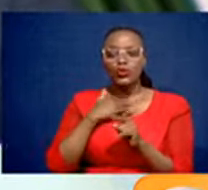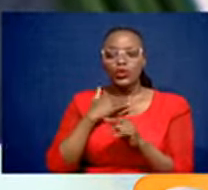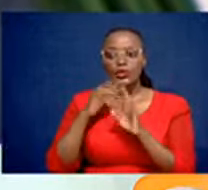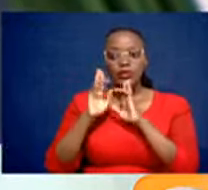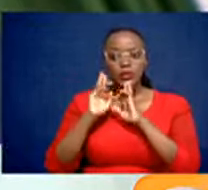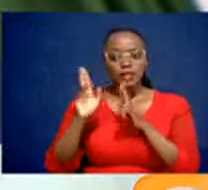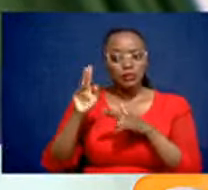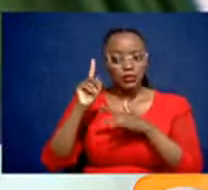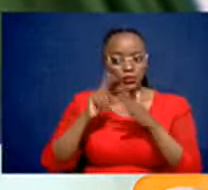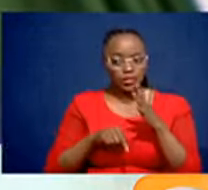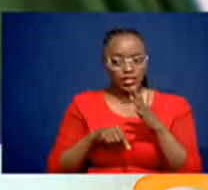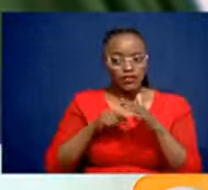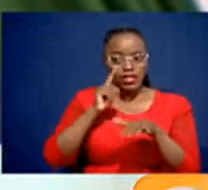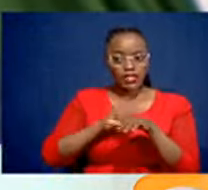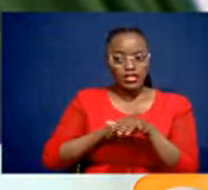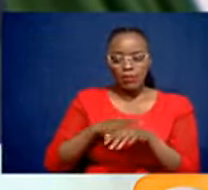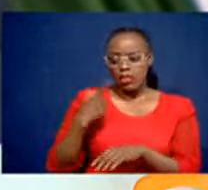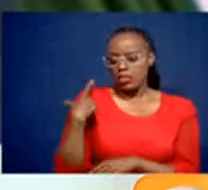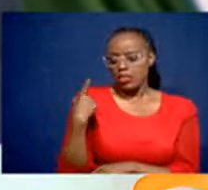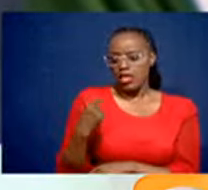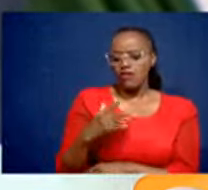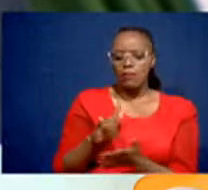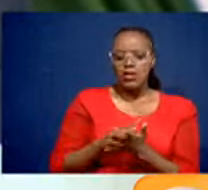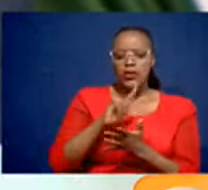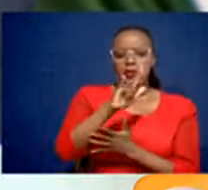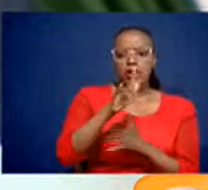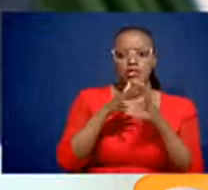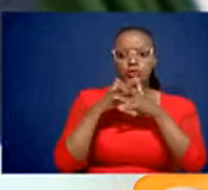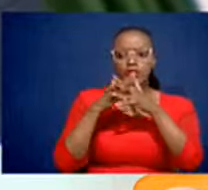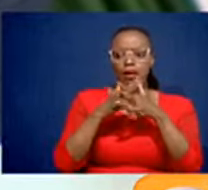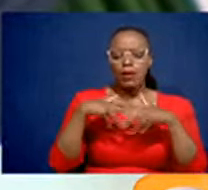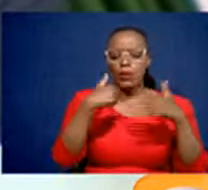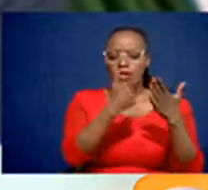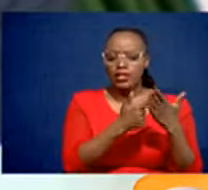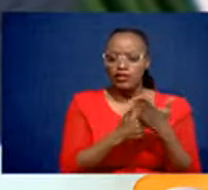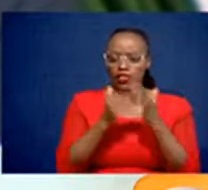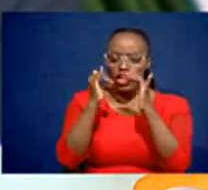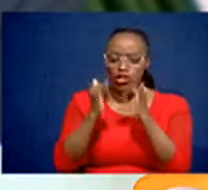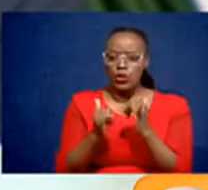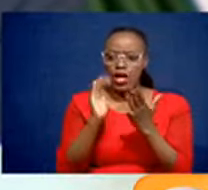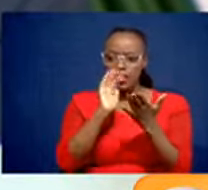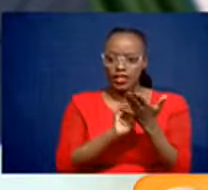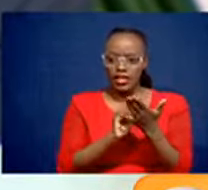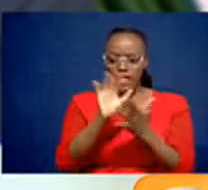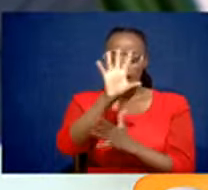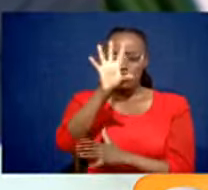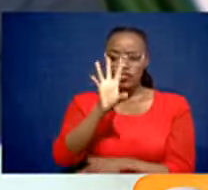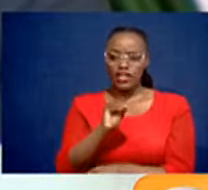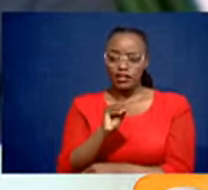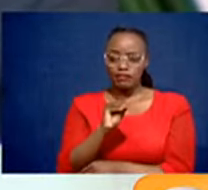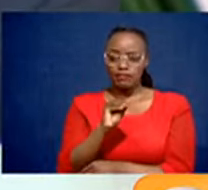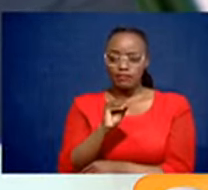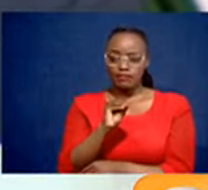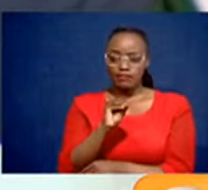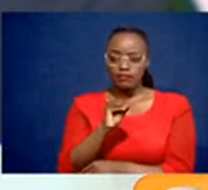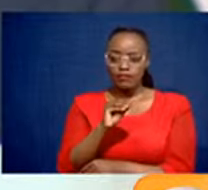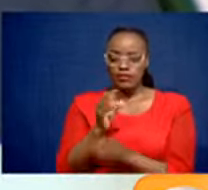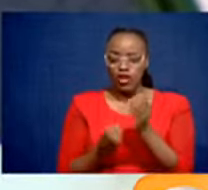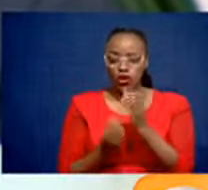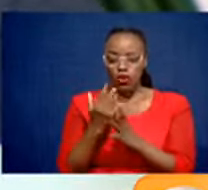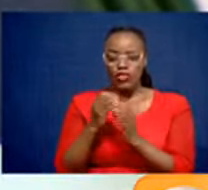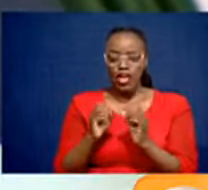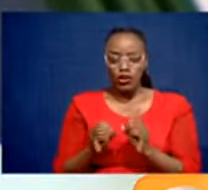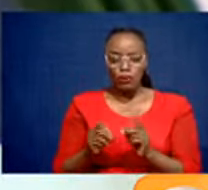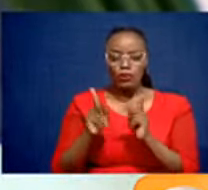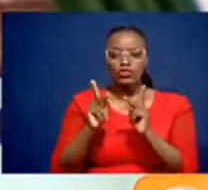report that during my recent visit to the US, we negotiated the renewal of the African Growth and